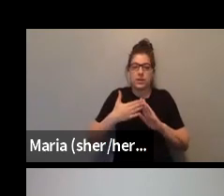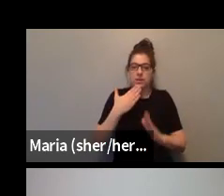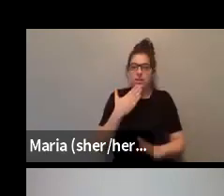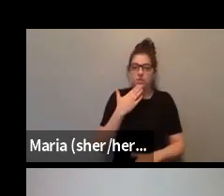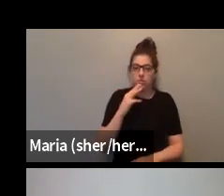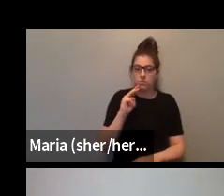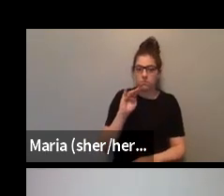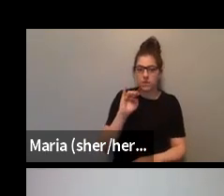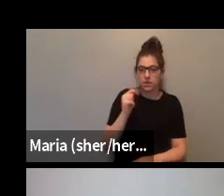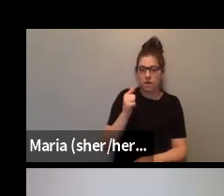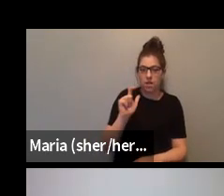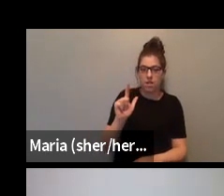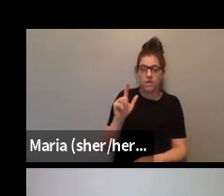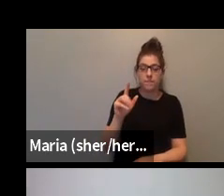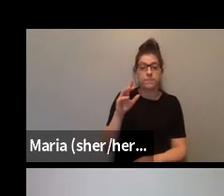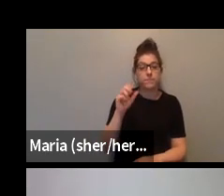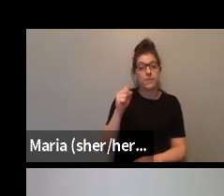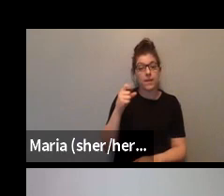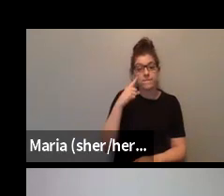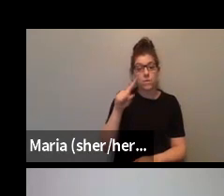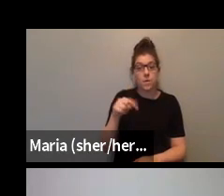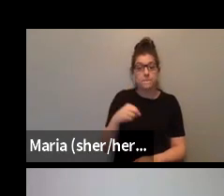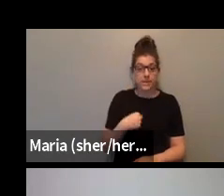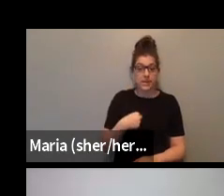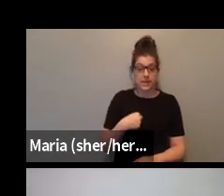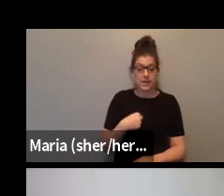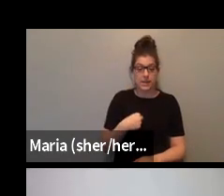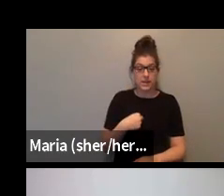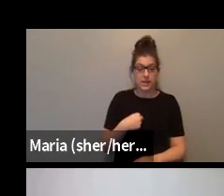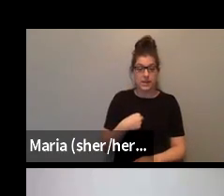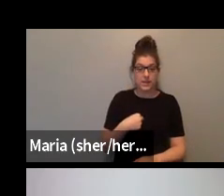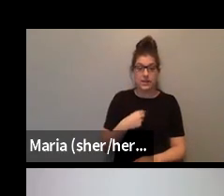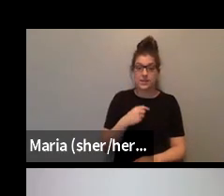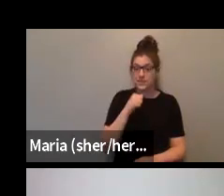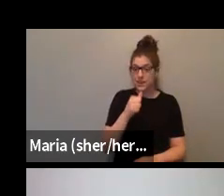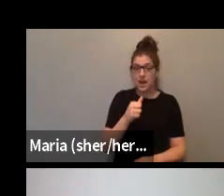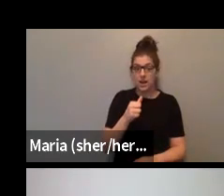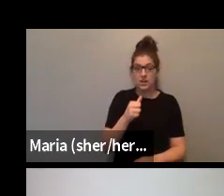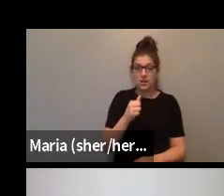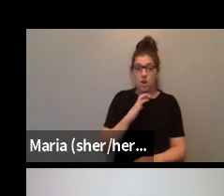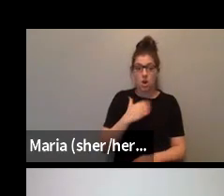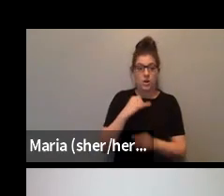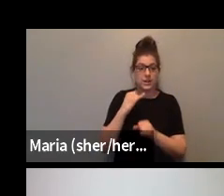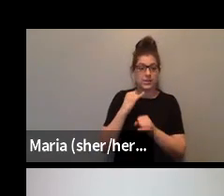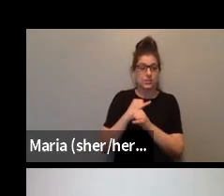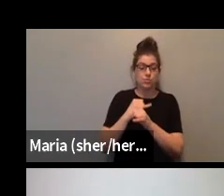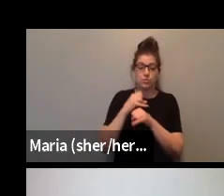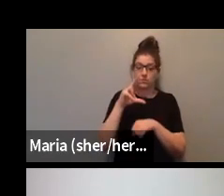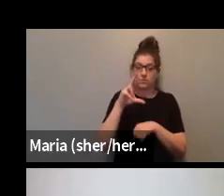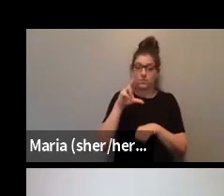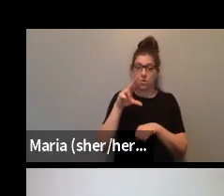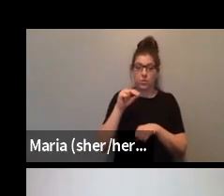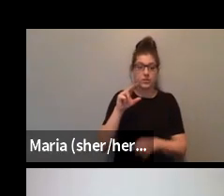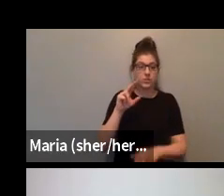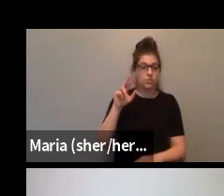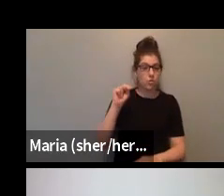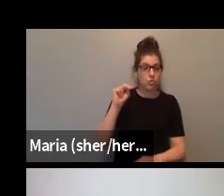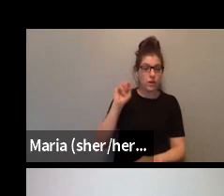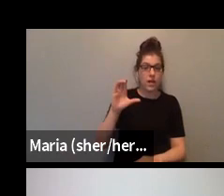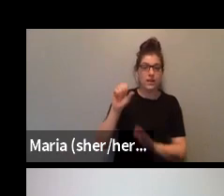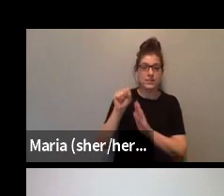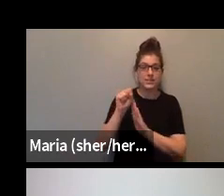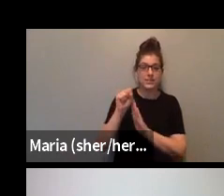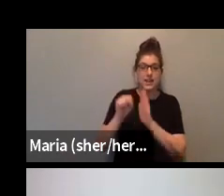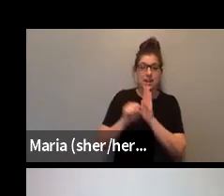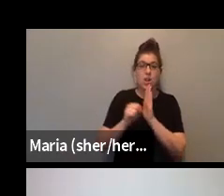You know, for me, you know, being, it's not even our institution, it's North Carolina state law